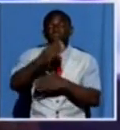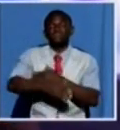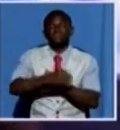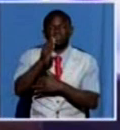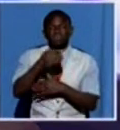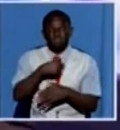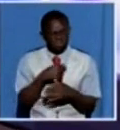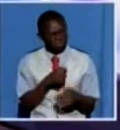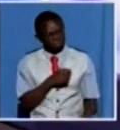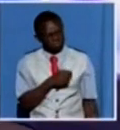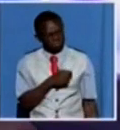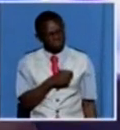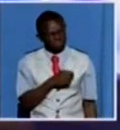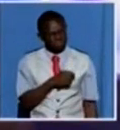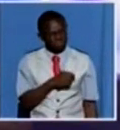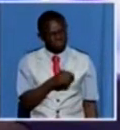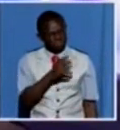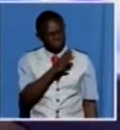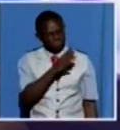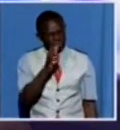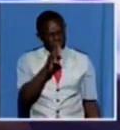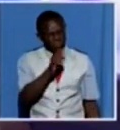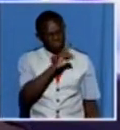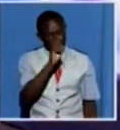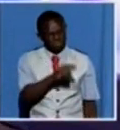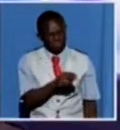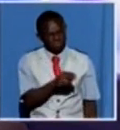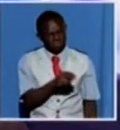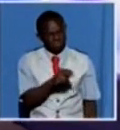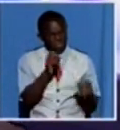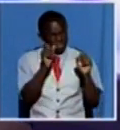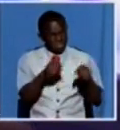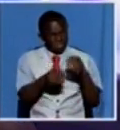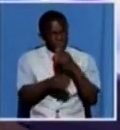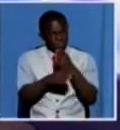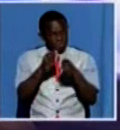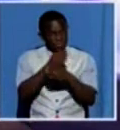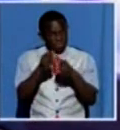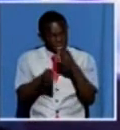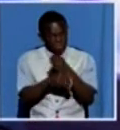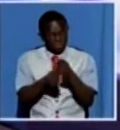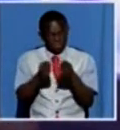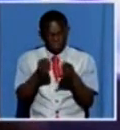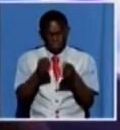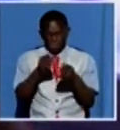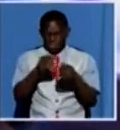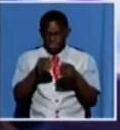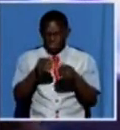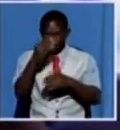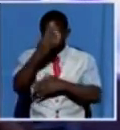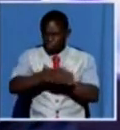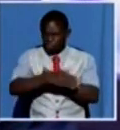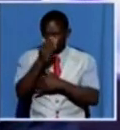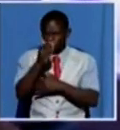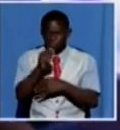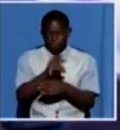with the specific BOQ, specific designs like Michael Chilufya Sata, and then you build a